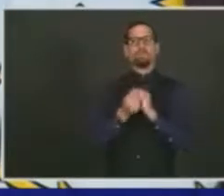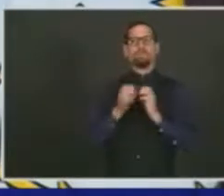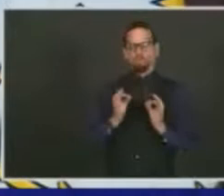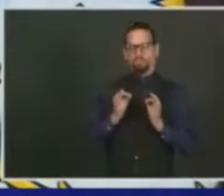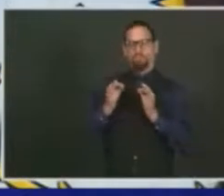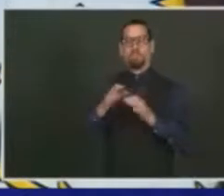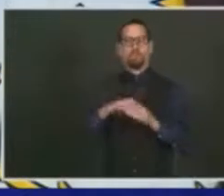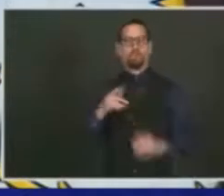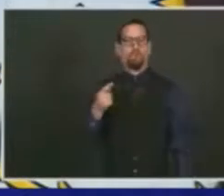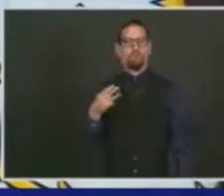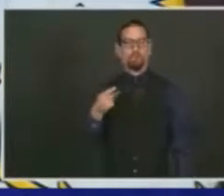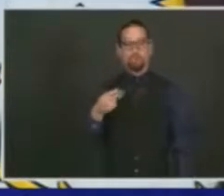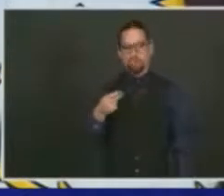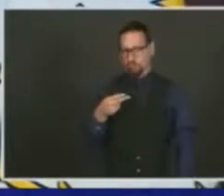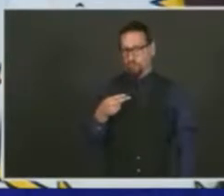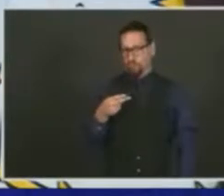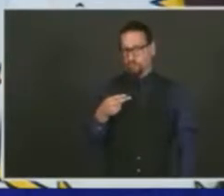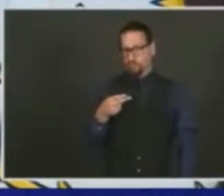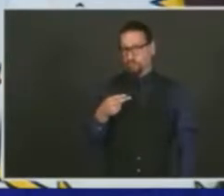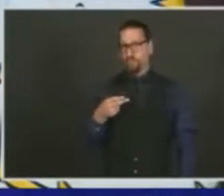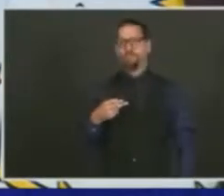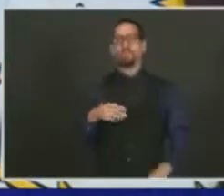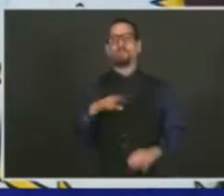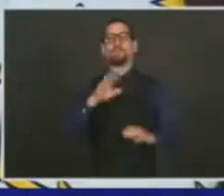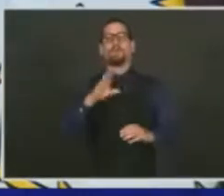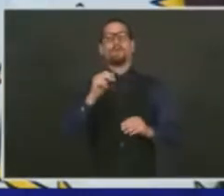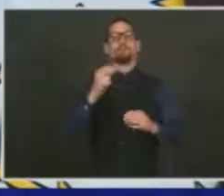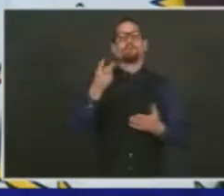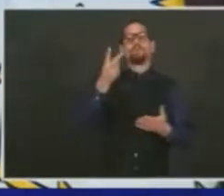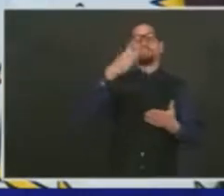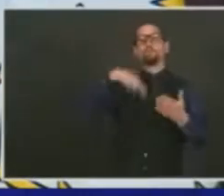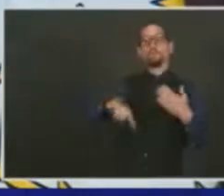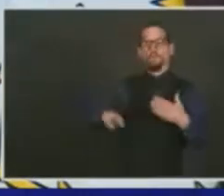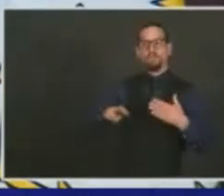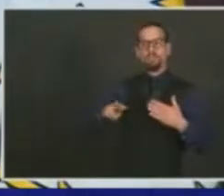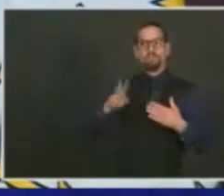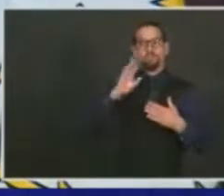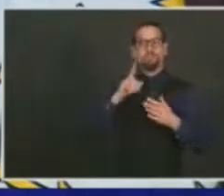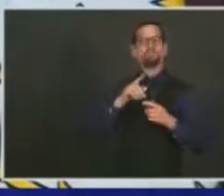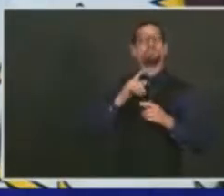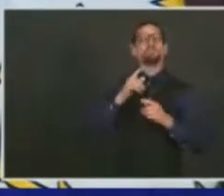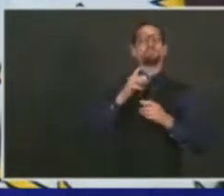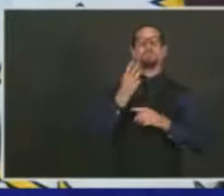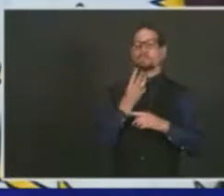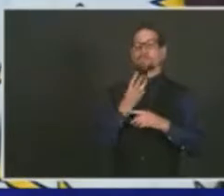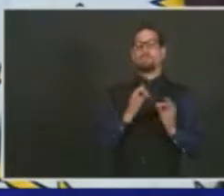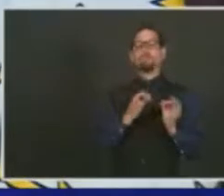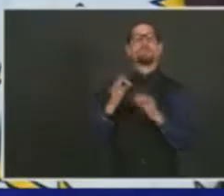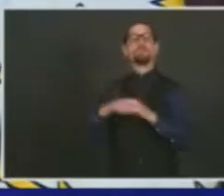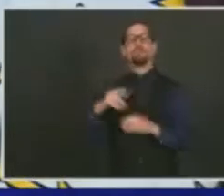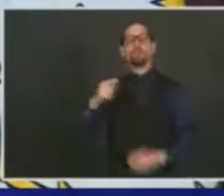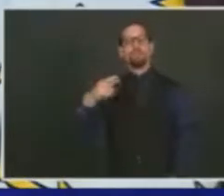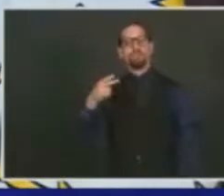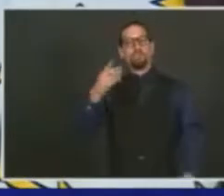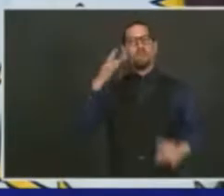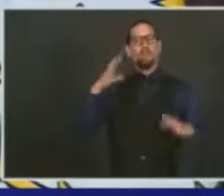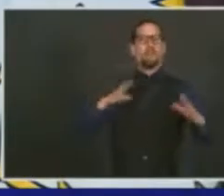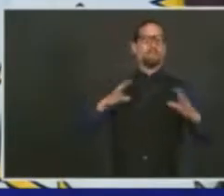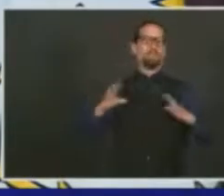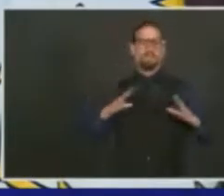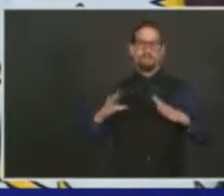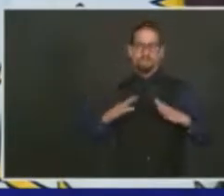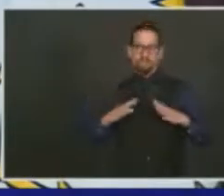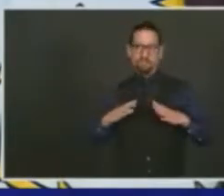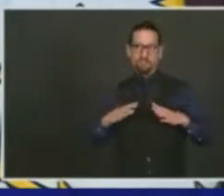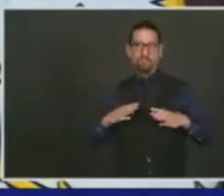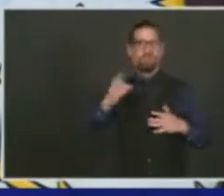following week because of Veterans Day. So for the next 2 weeks, next week and the week after, it'll be